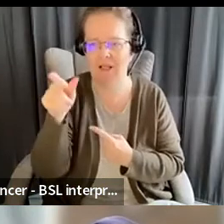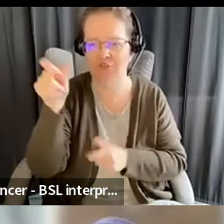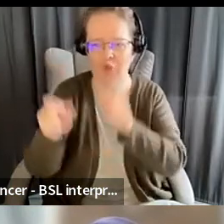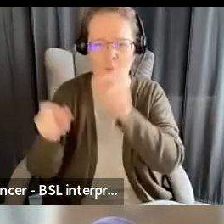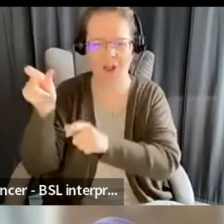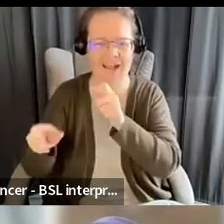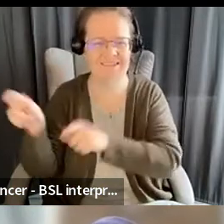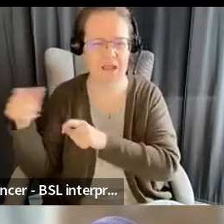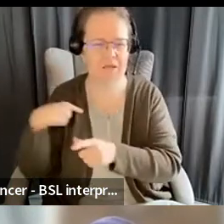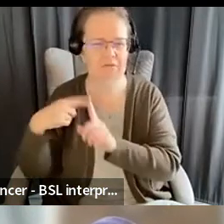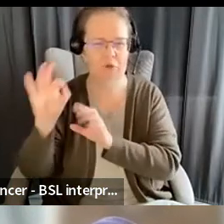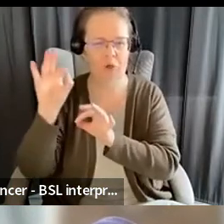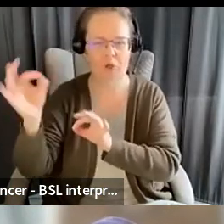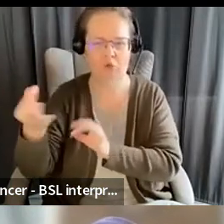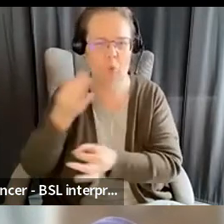answered.